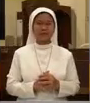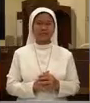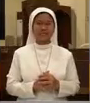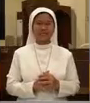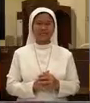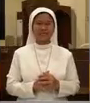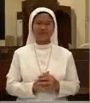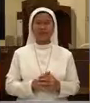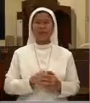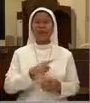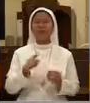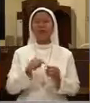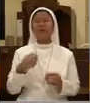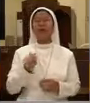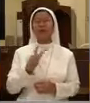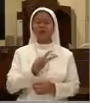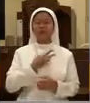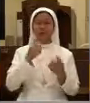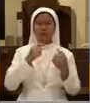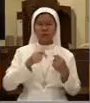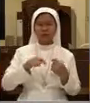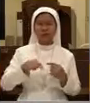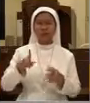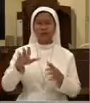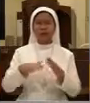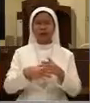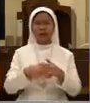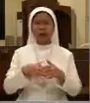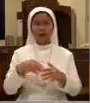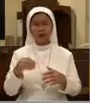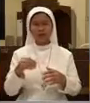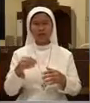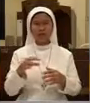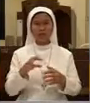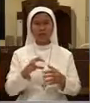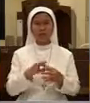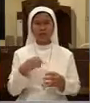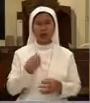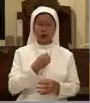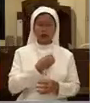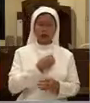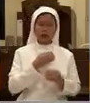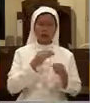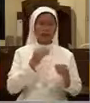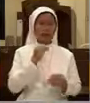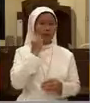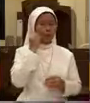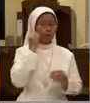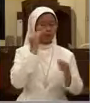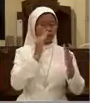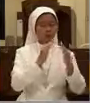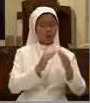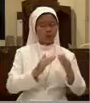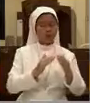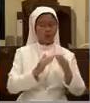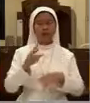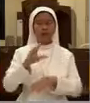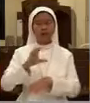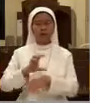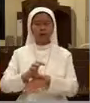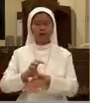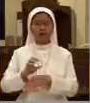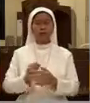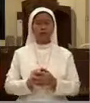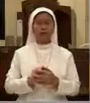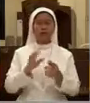You know, when we go out of our homes, of our parishes, and especially those